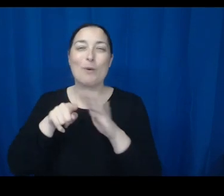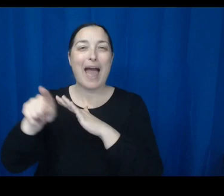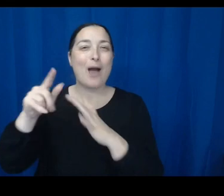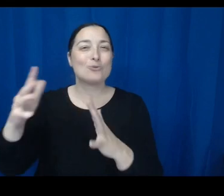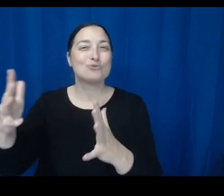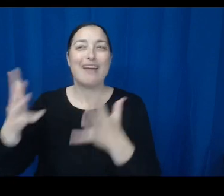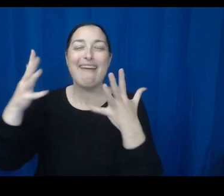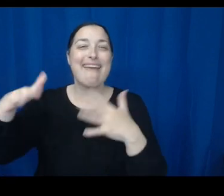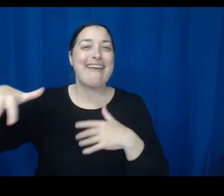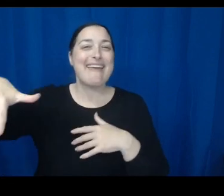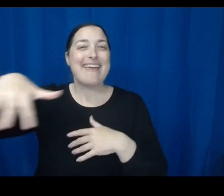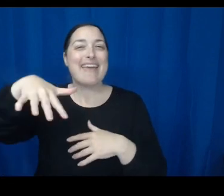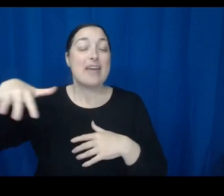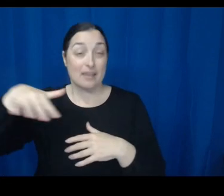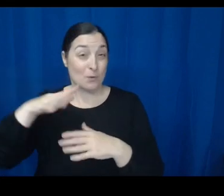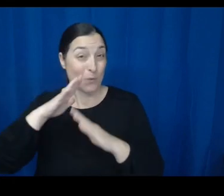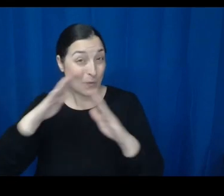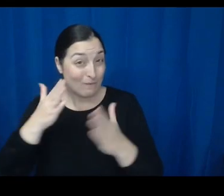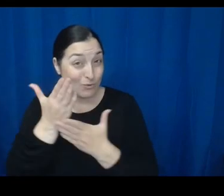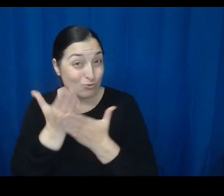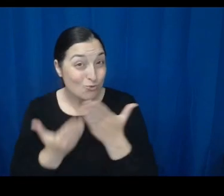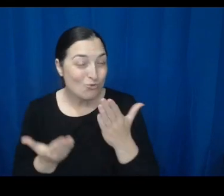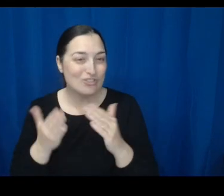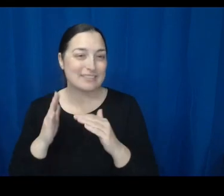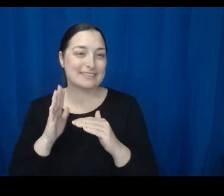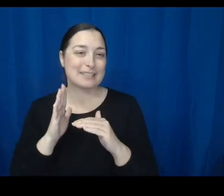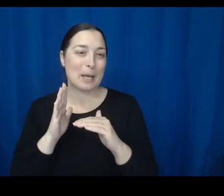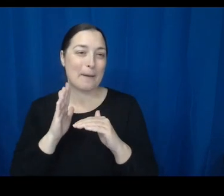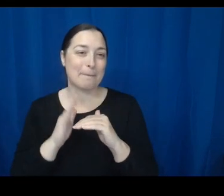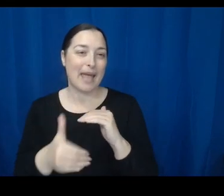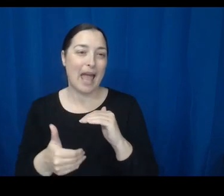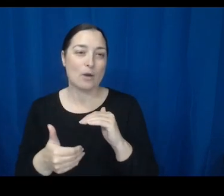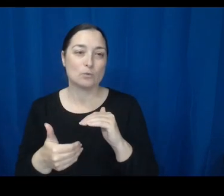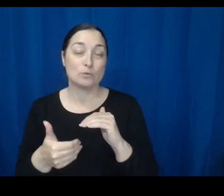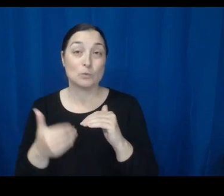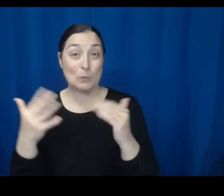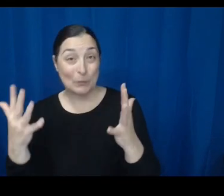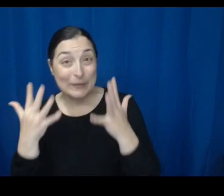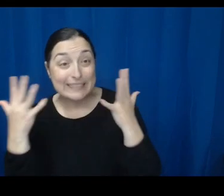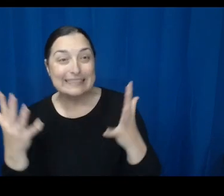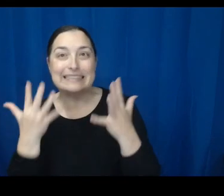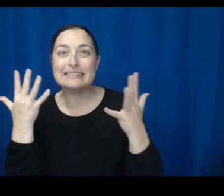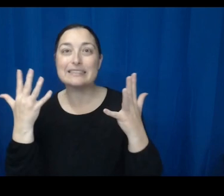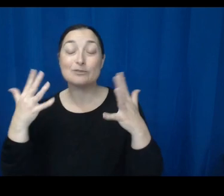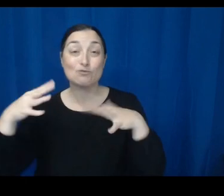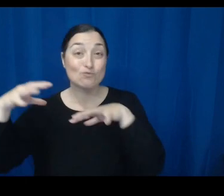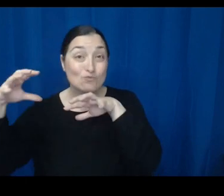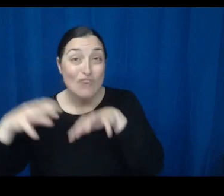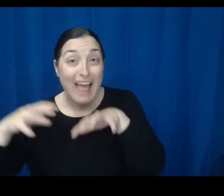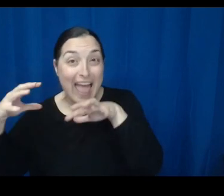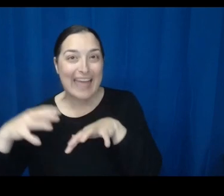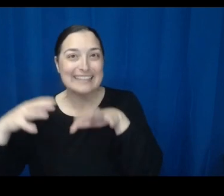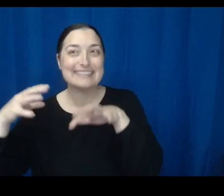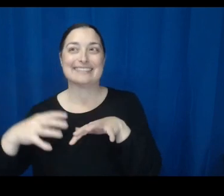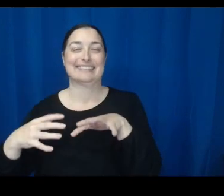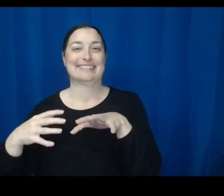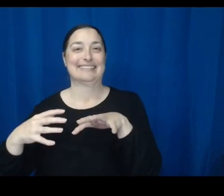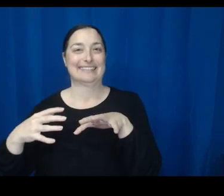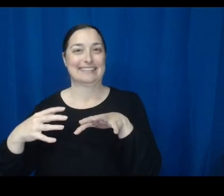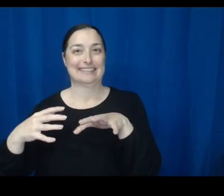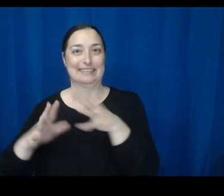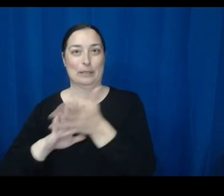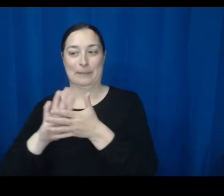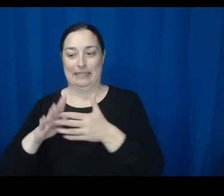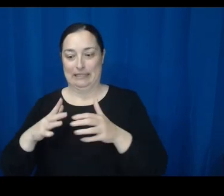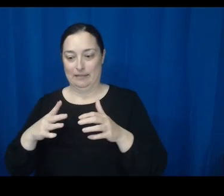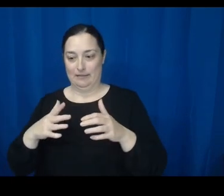some wonderful stories about, you know, wind, rain, contributing to the response itself in